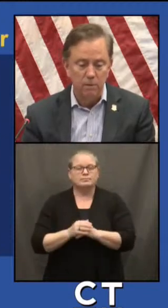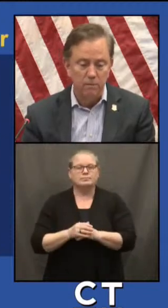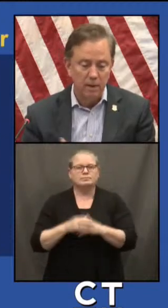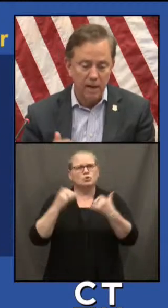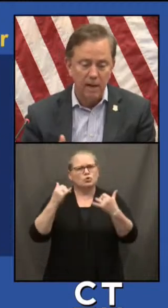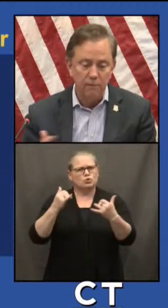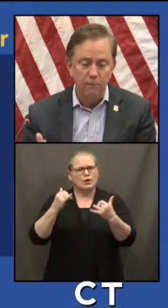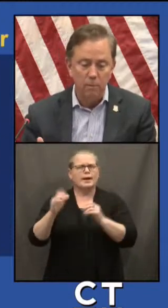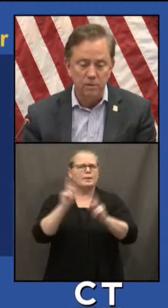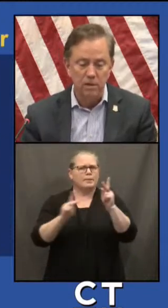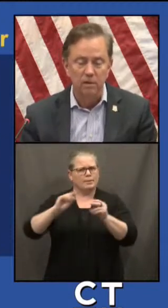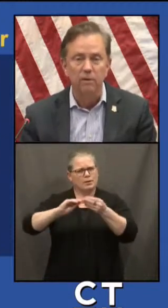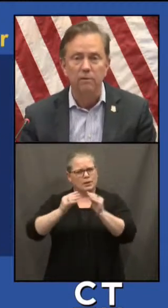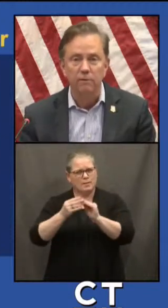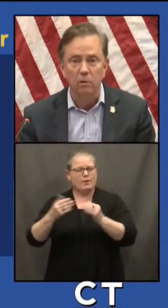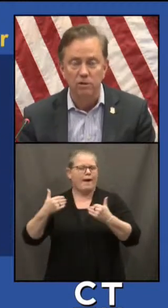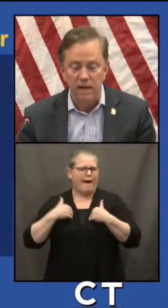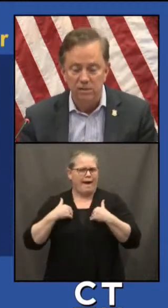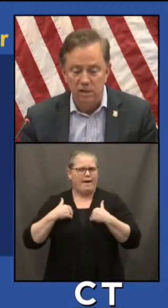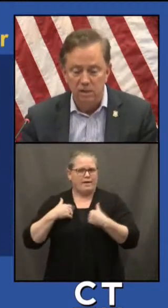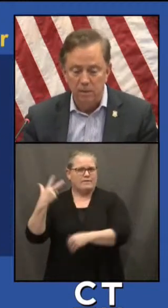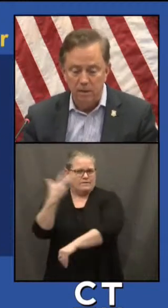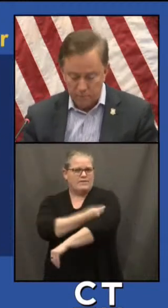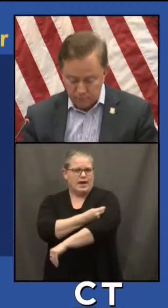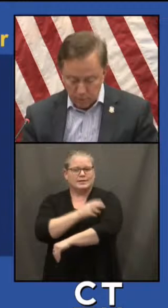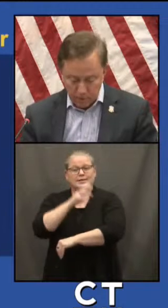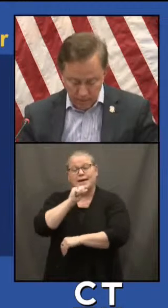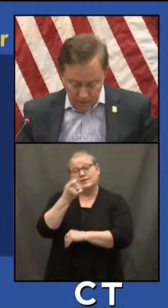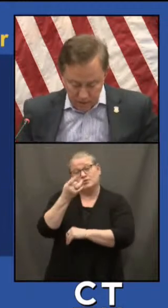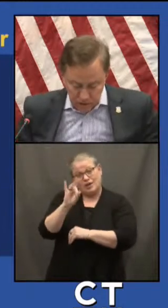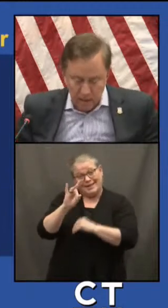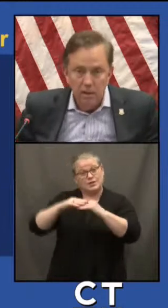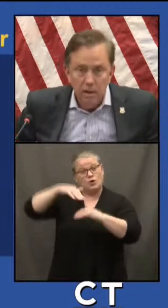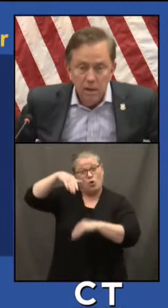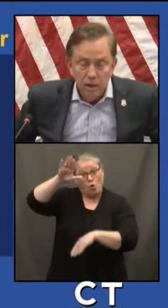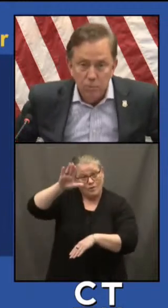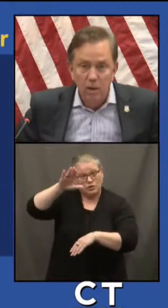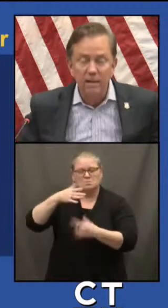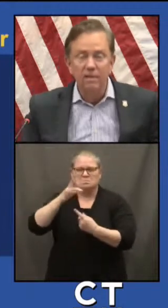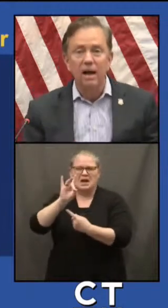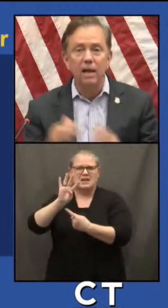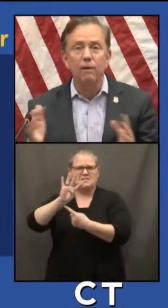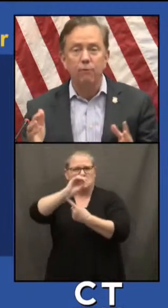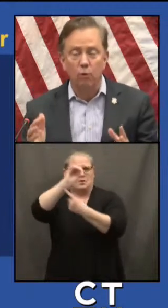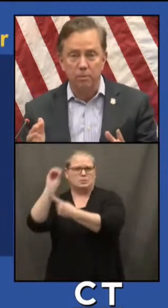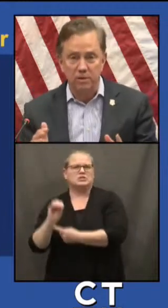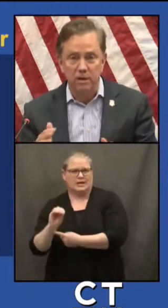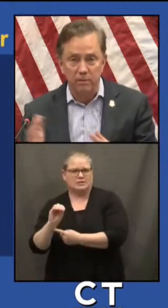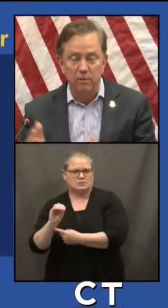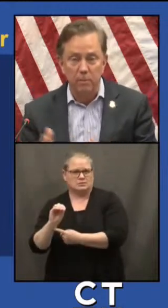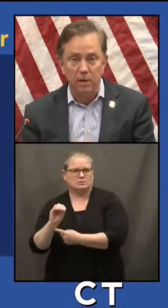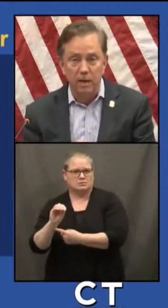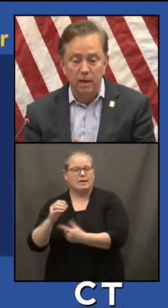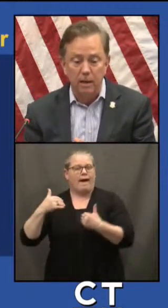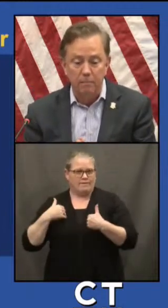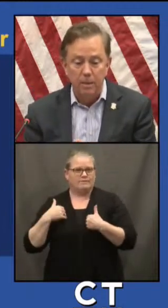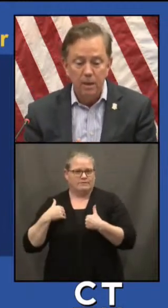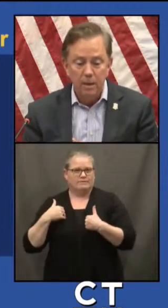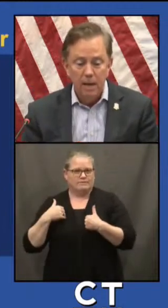we're about 84% of our folks 18 and above are fully vaccinated. It's more like 94% of